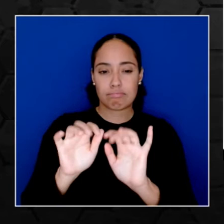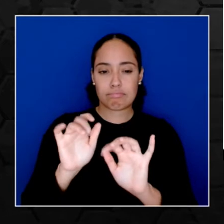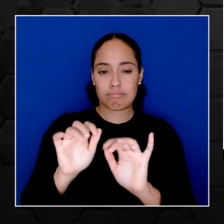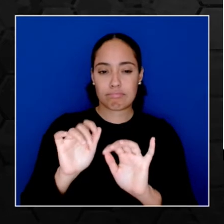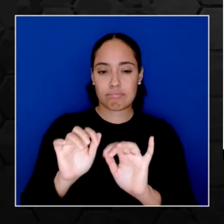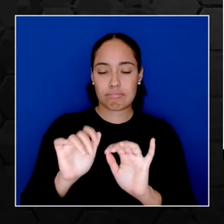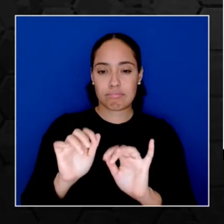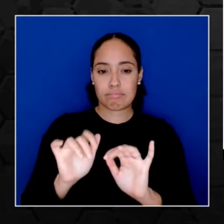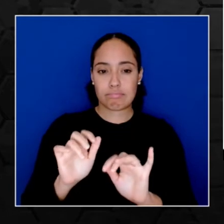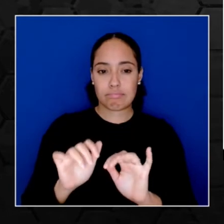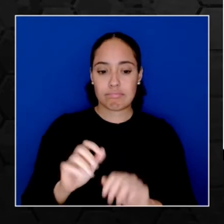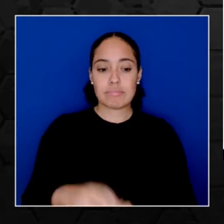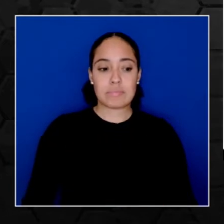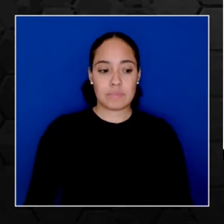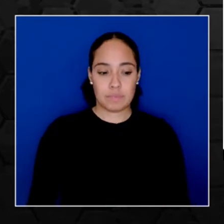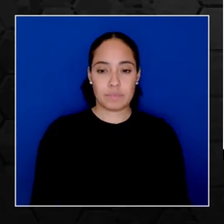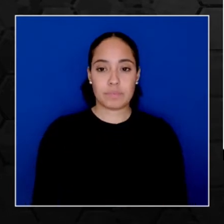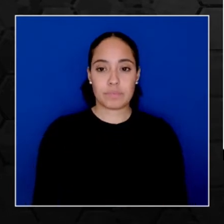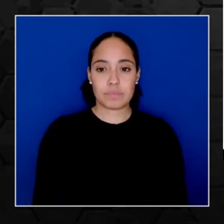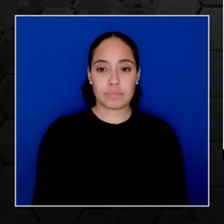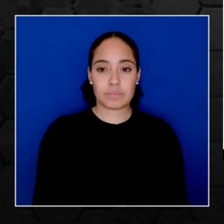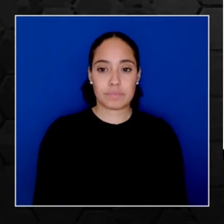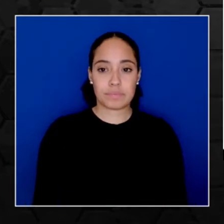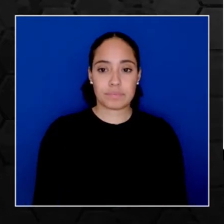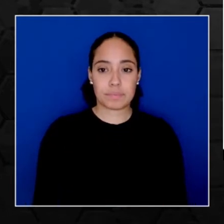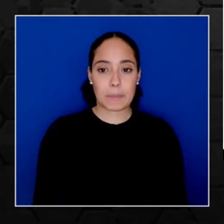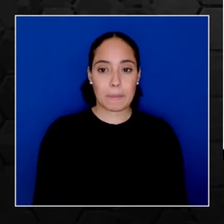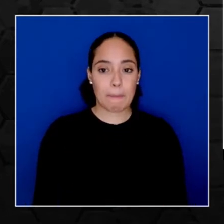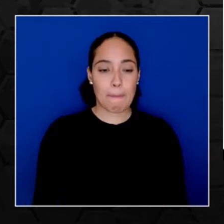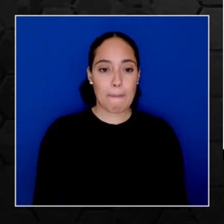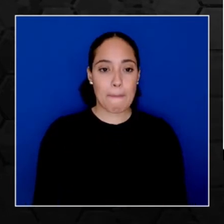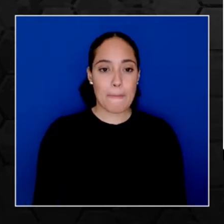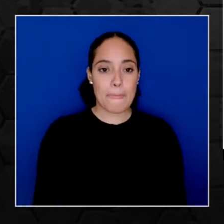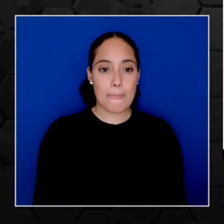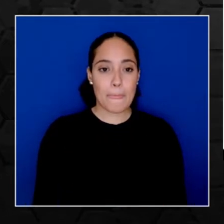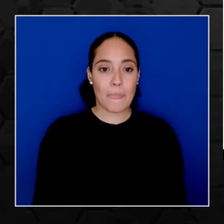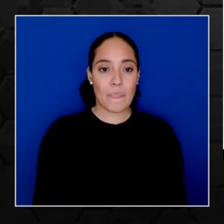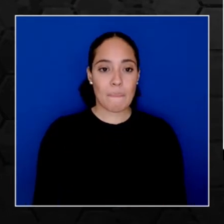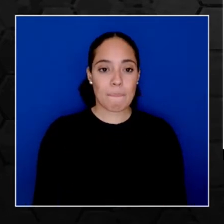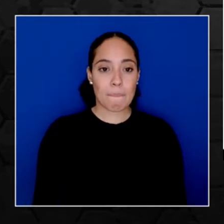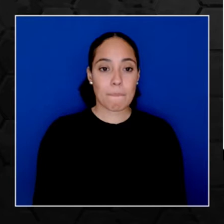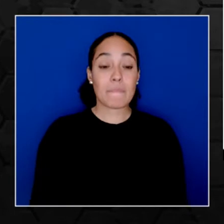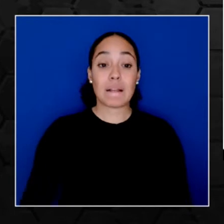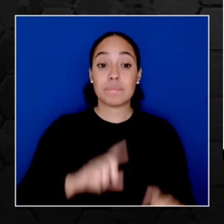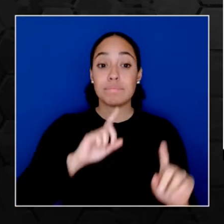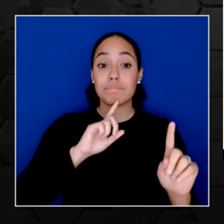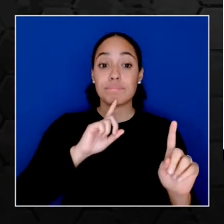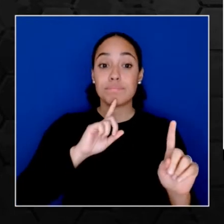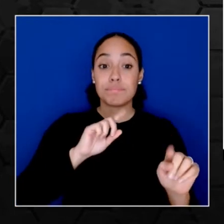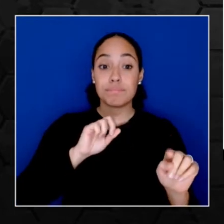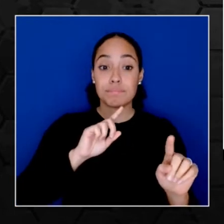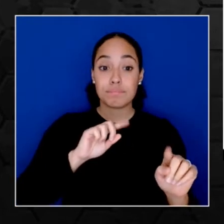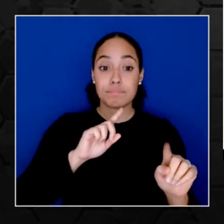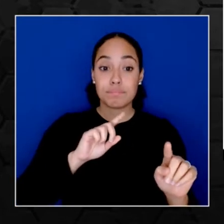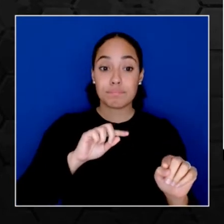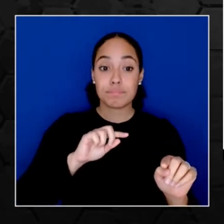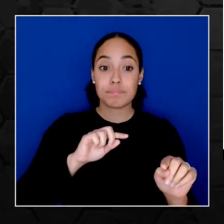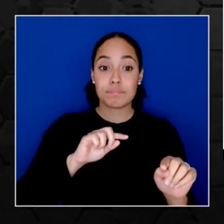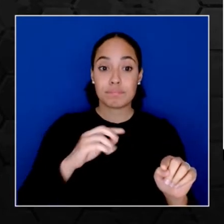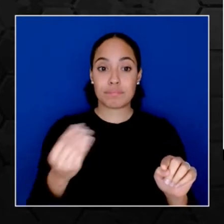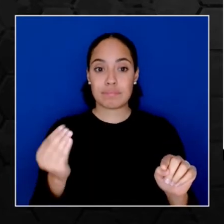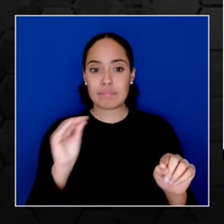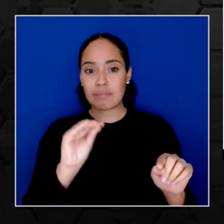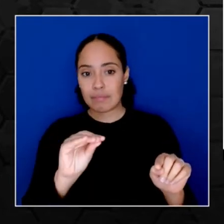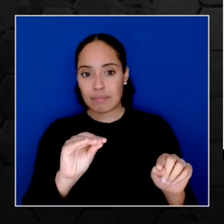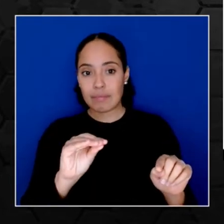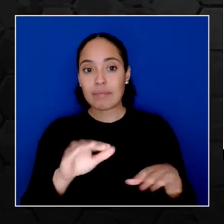temperature, which will be later used for triggering this particular breaking scenario. And for the returning message, I'm asking them to start with the procedure again because this is a